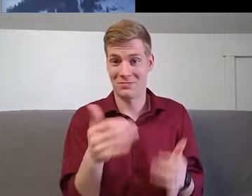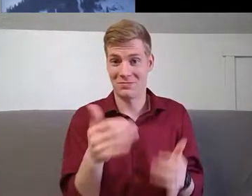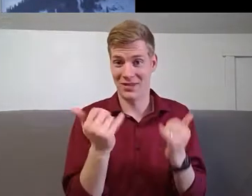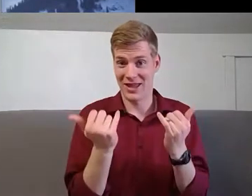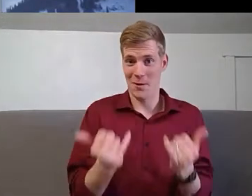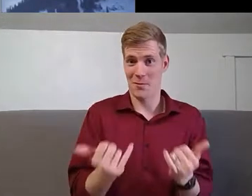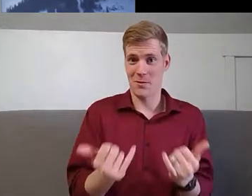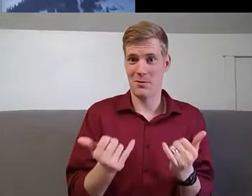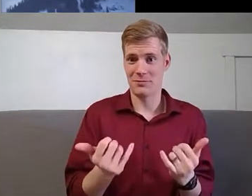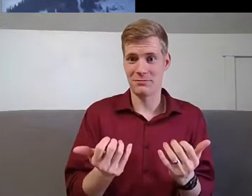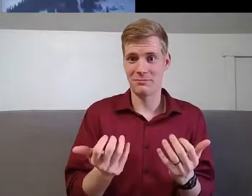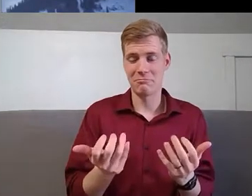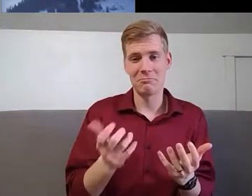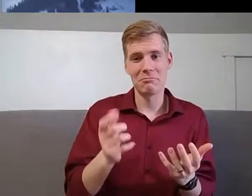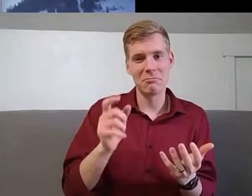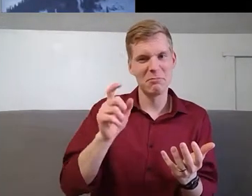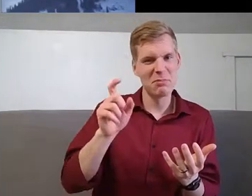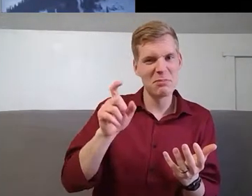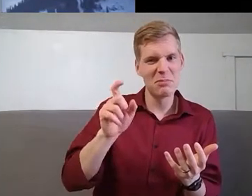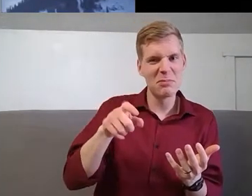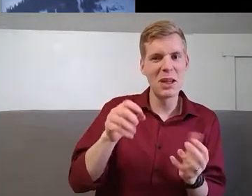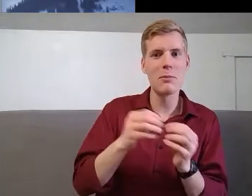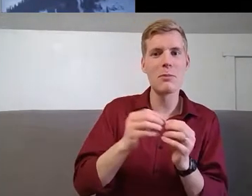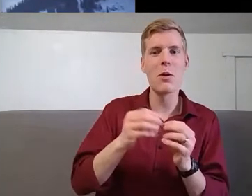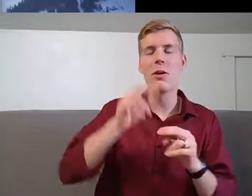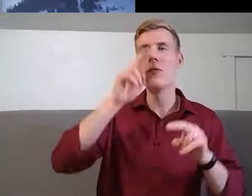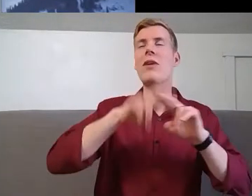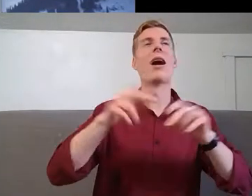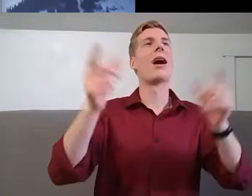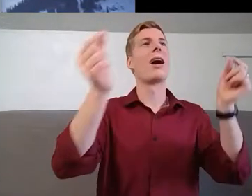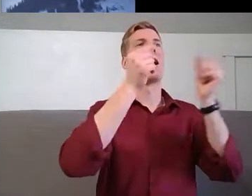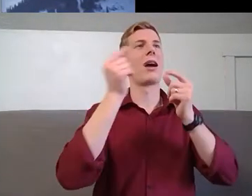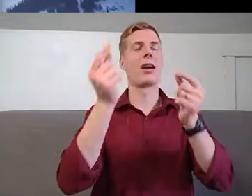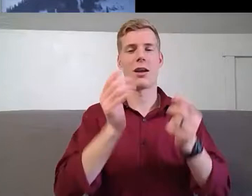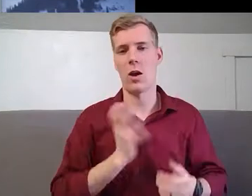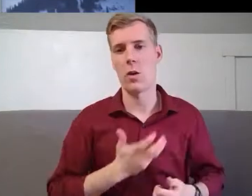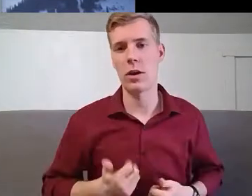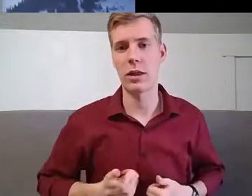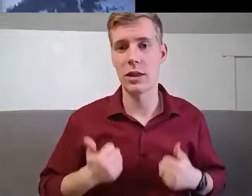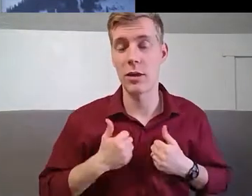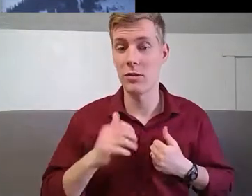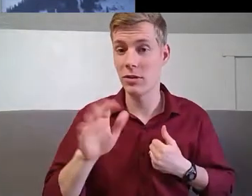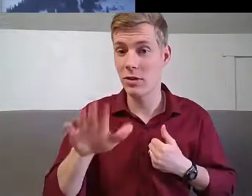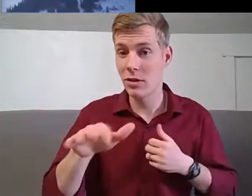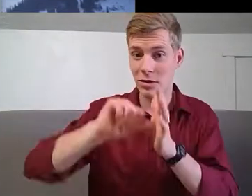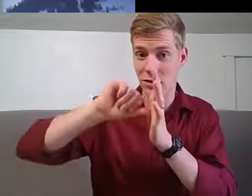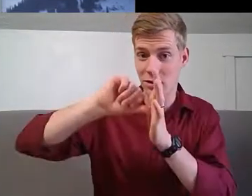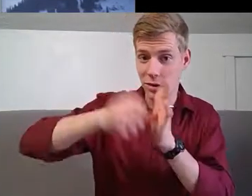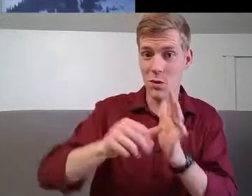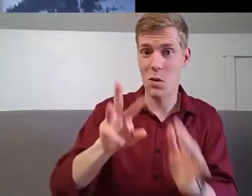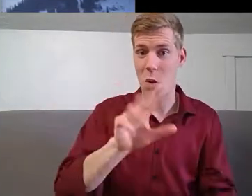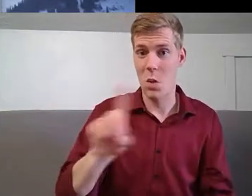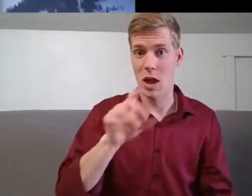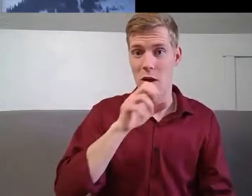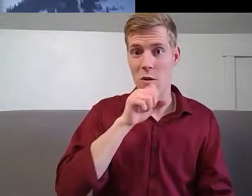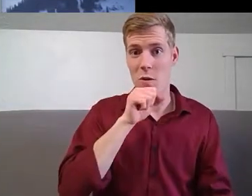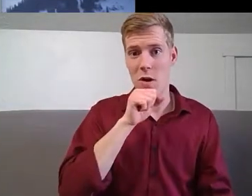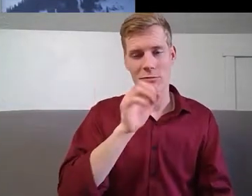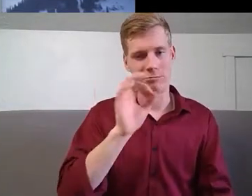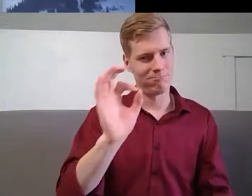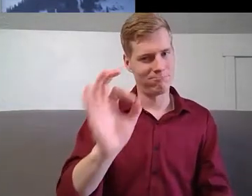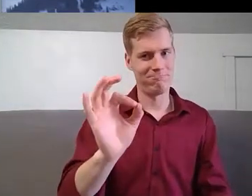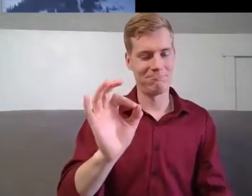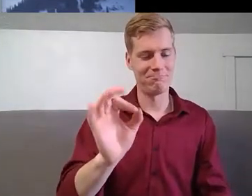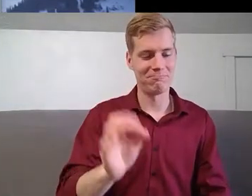now, we need a little levity in our life. And so I really want to highlight wild orange is so good for us right now